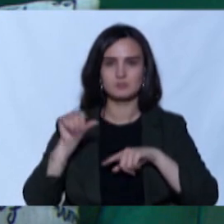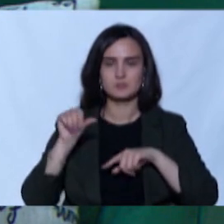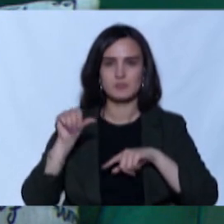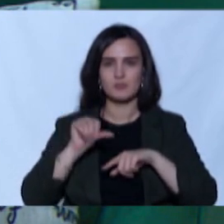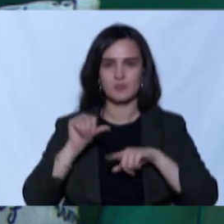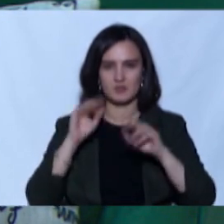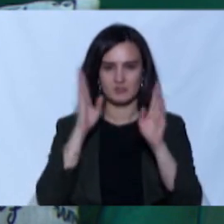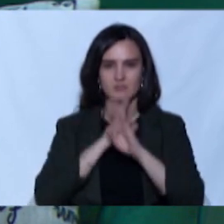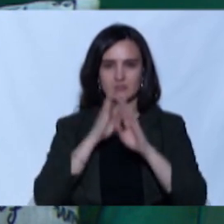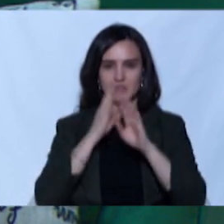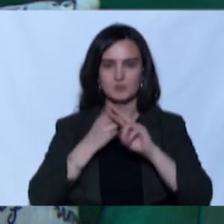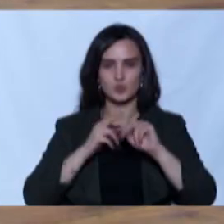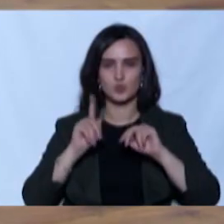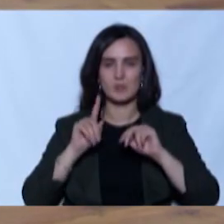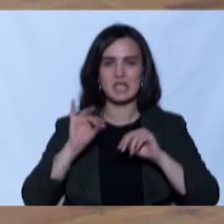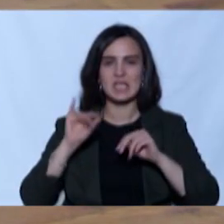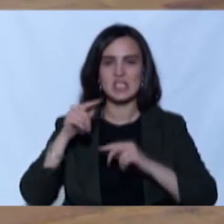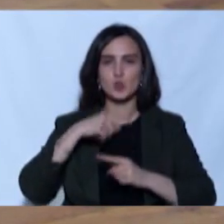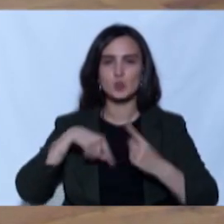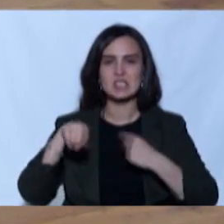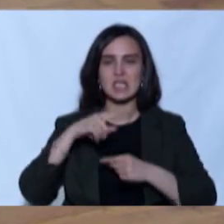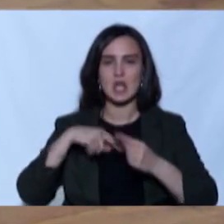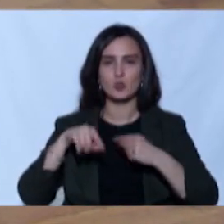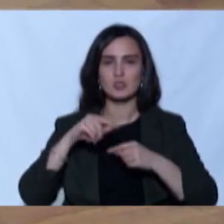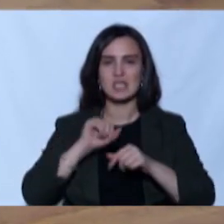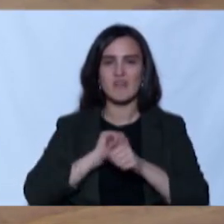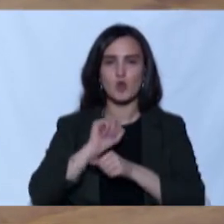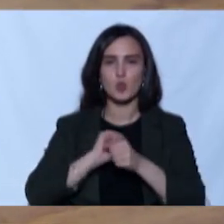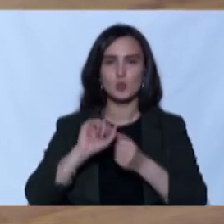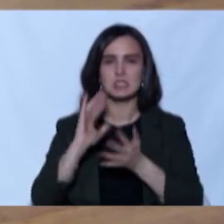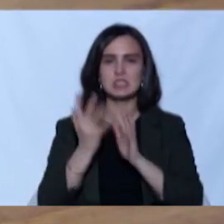air as well because of the Industrial Revolution